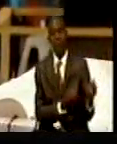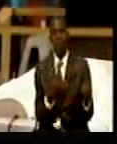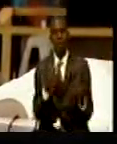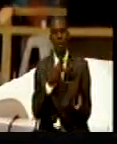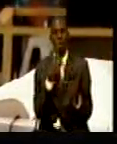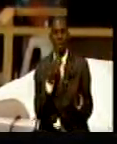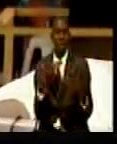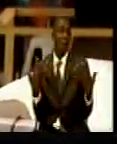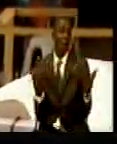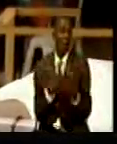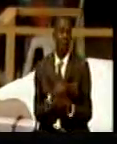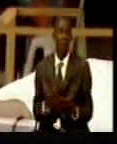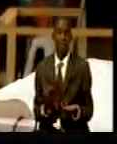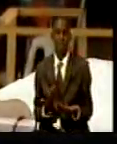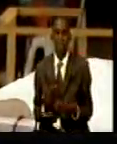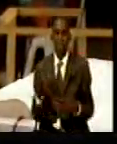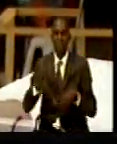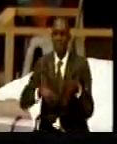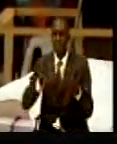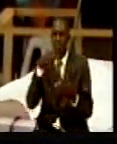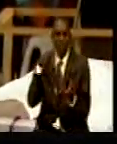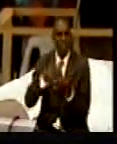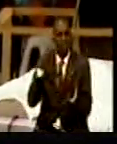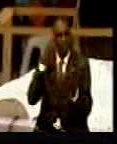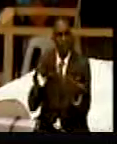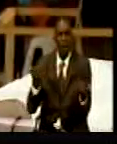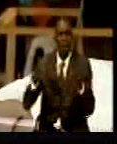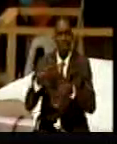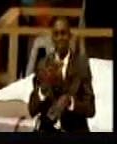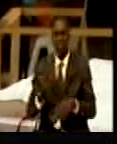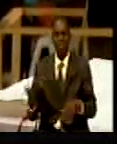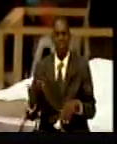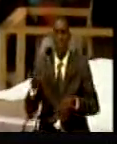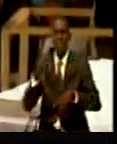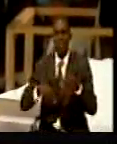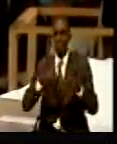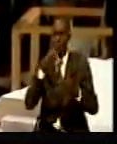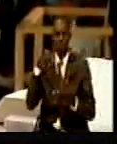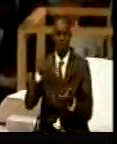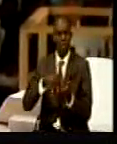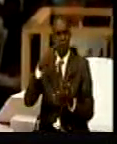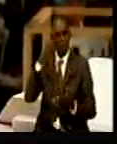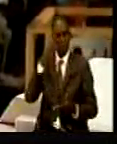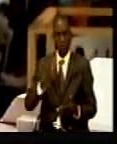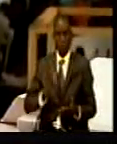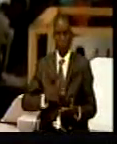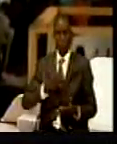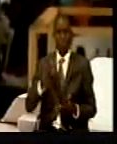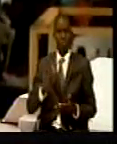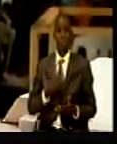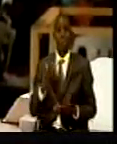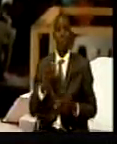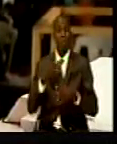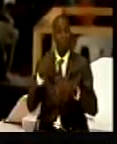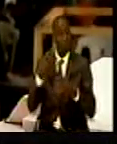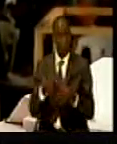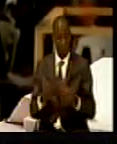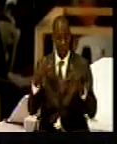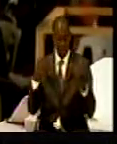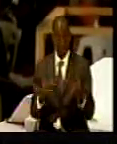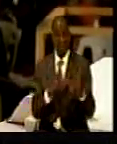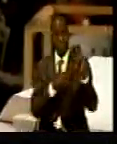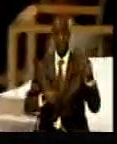stand for anything, and they cannot stand for uprightness. But now the Lord is coming to you and